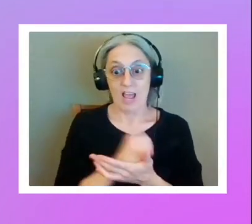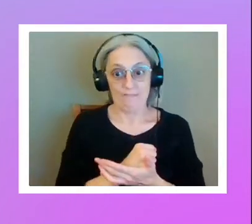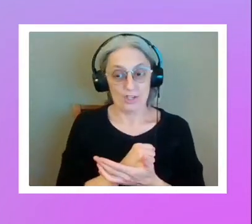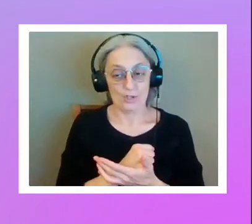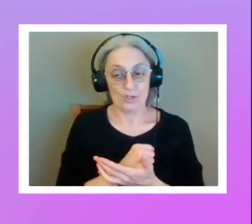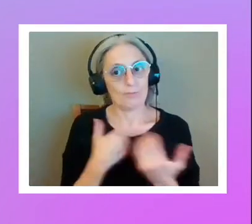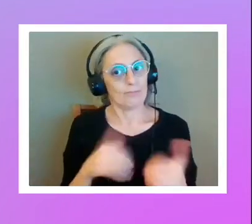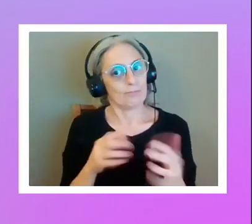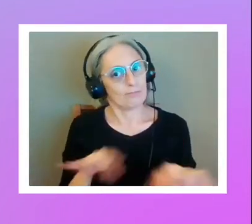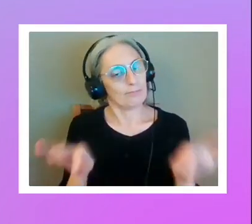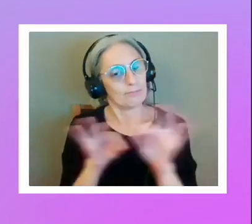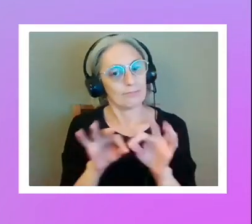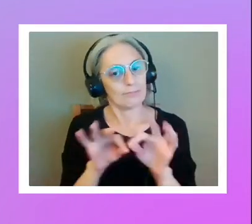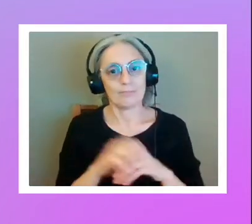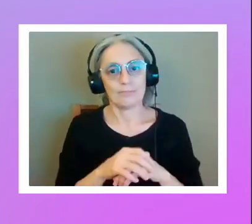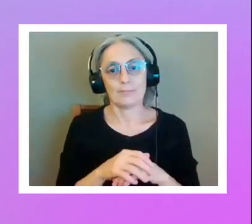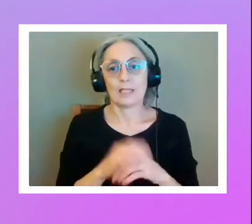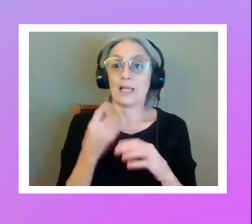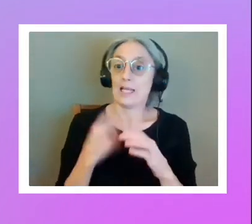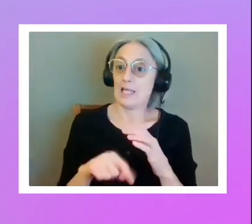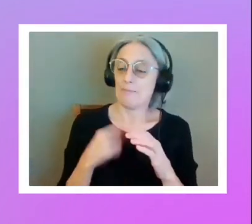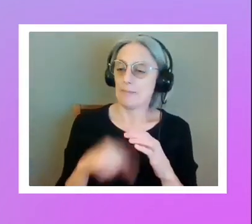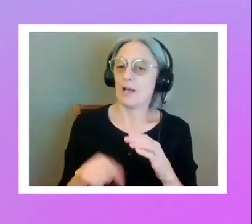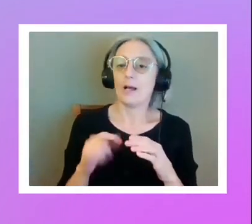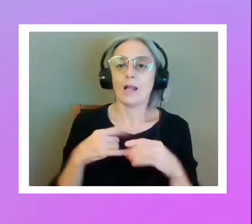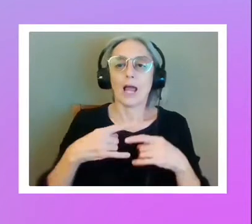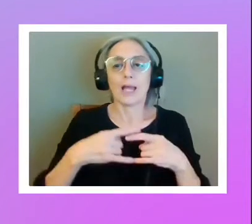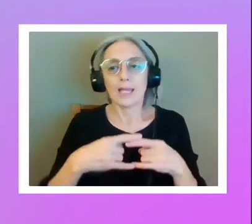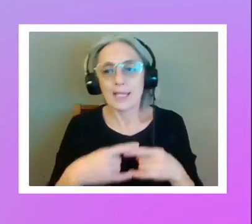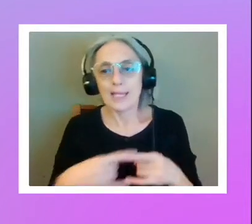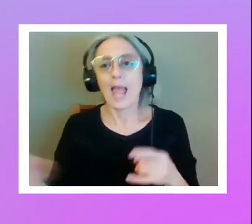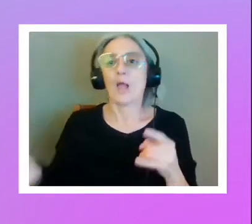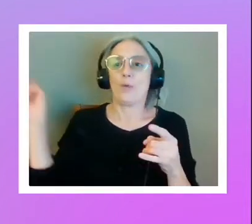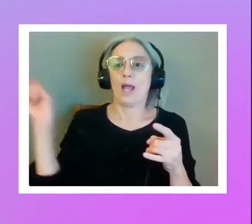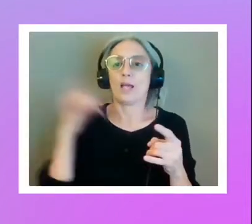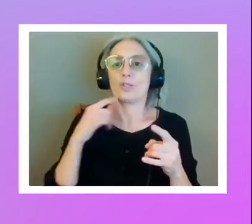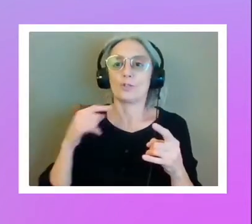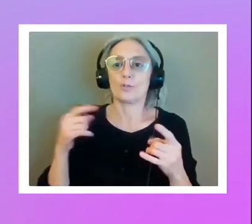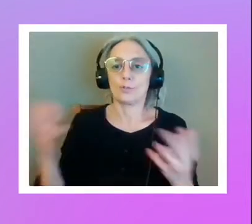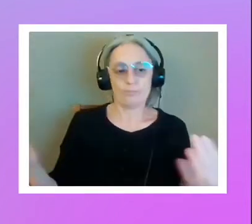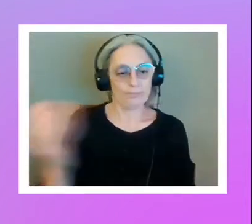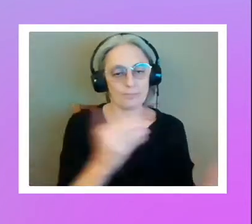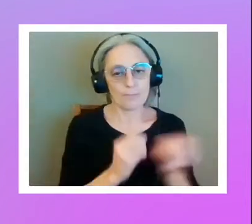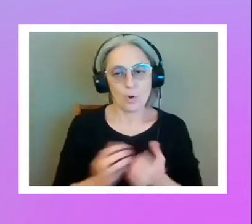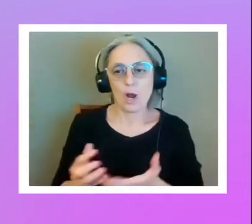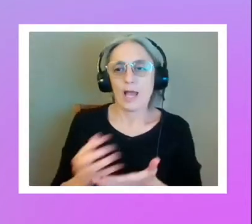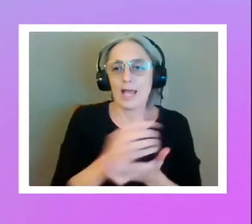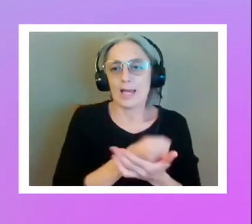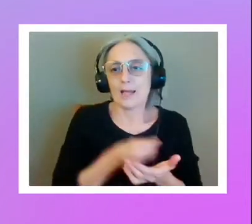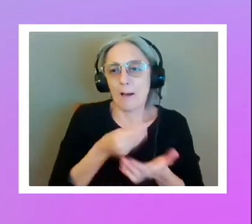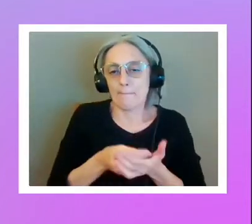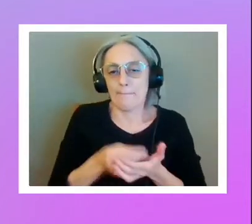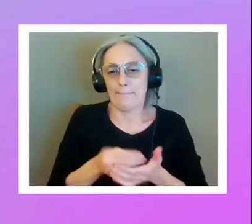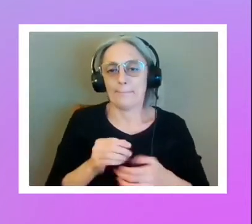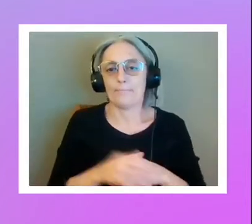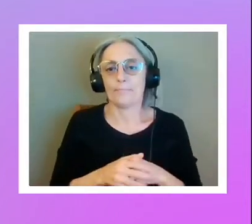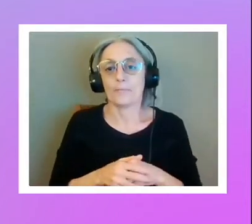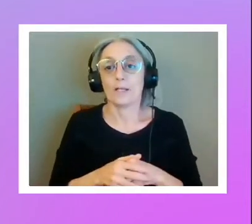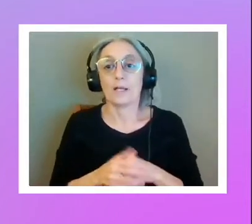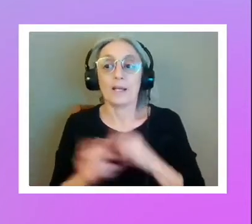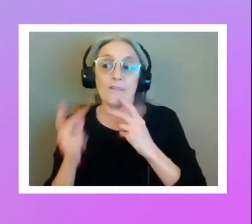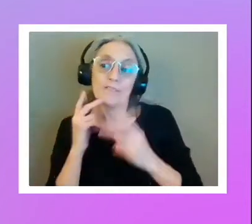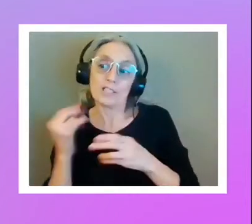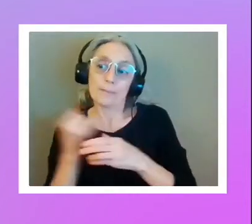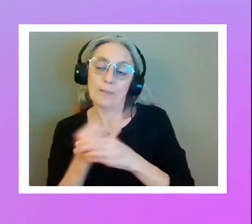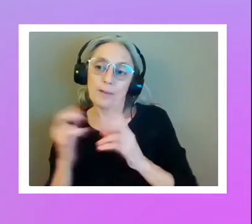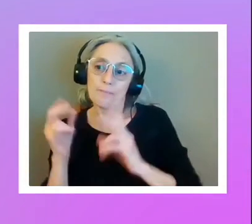Emails are the gateway to revenue, income. And we have to be sure that our visually impaired people are having that